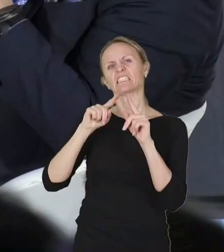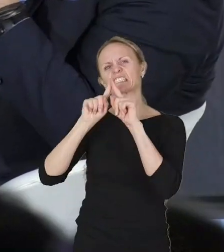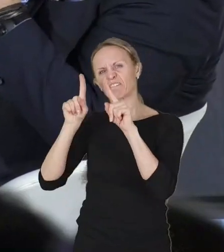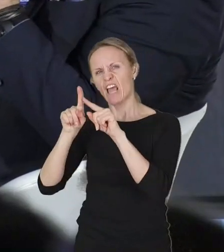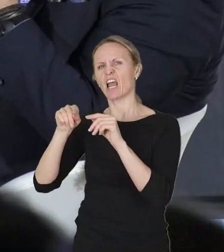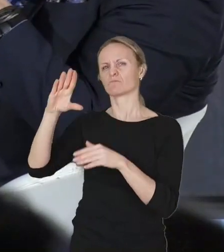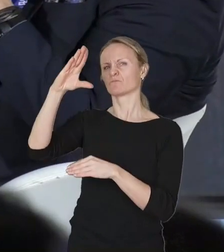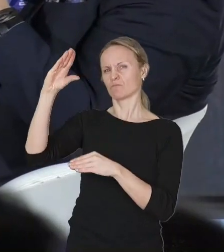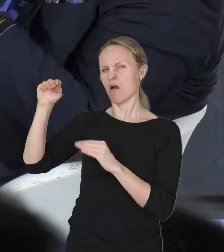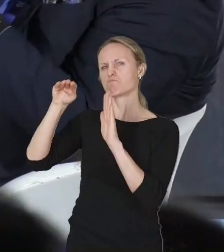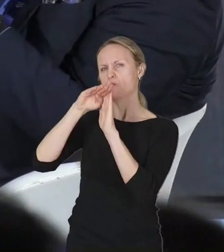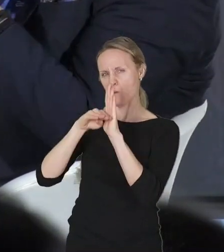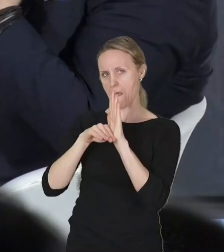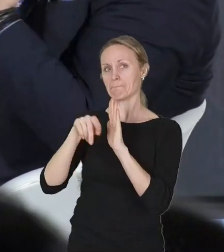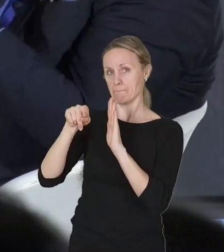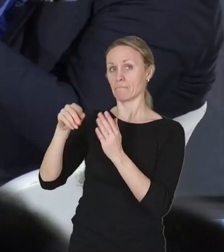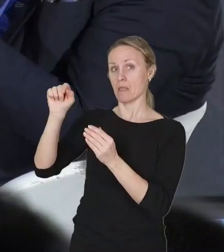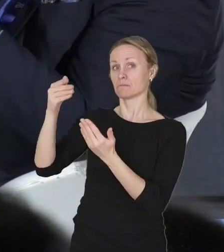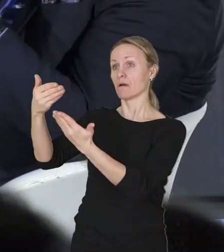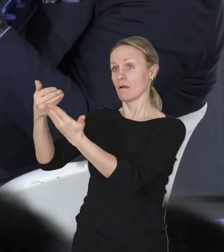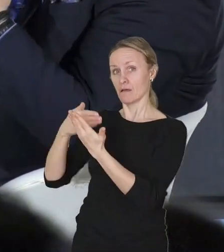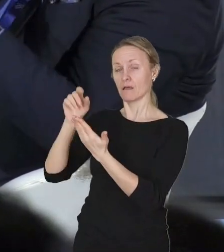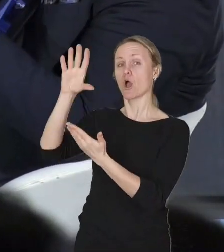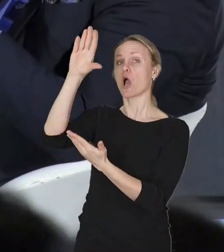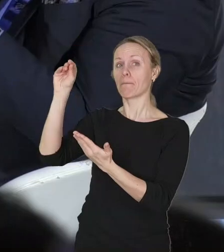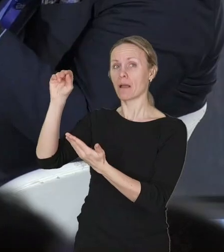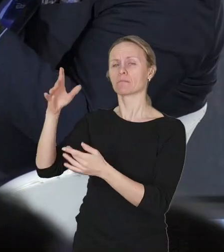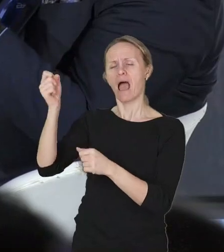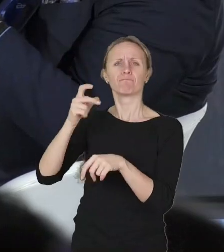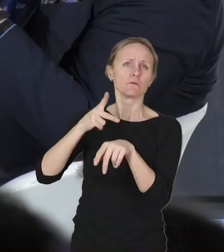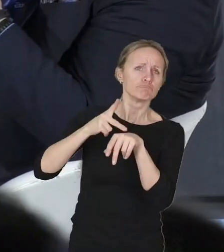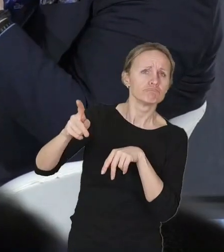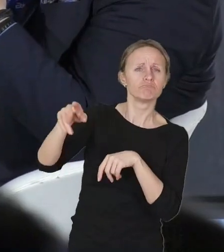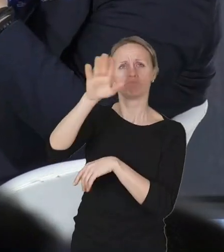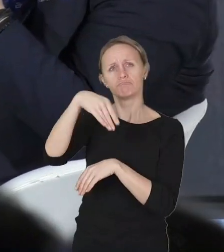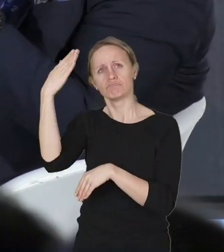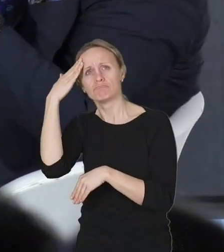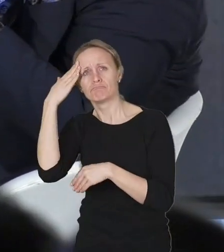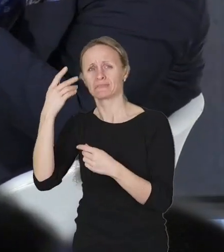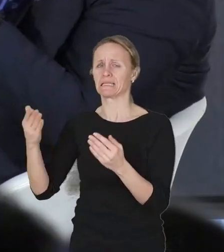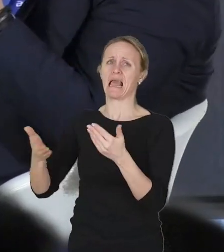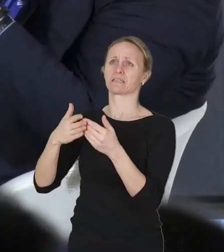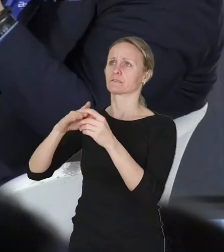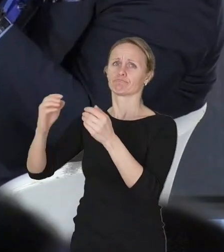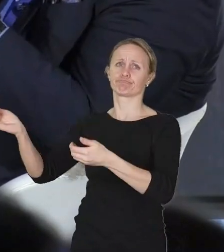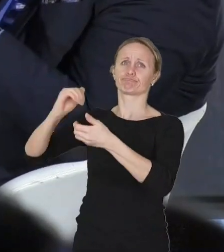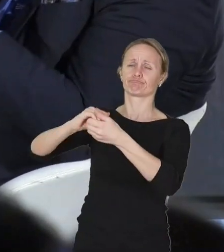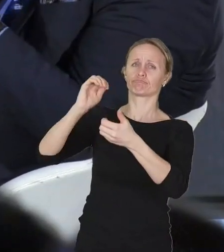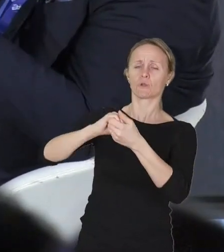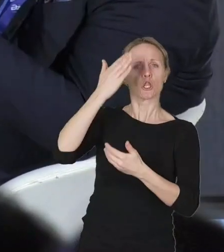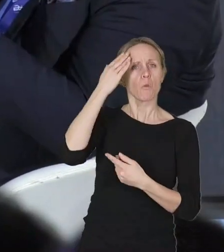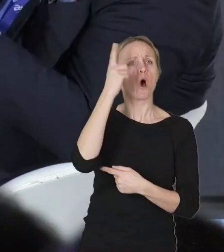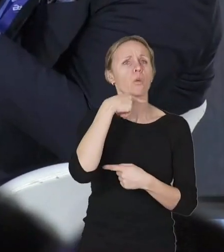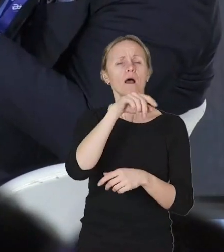So maybe we are expecting from the elephant that he will perform breakdance